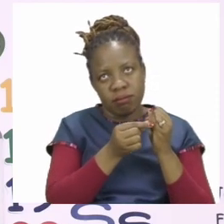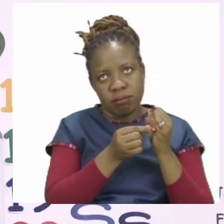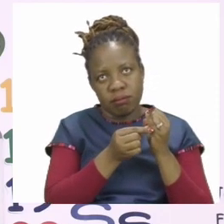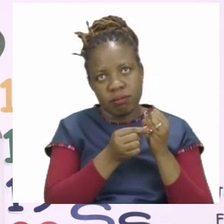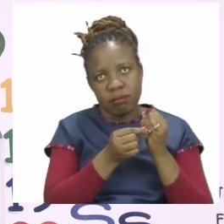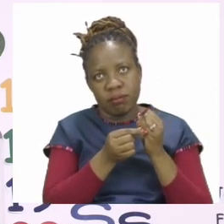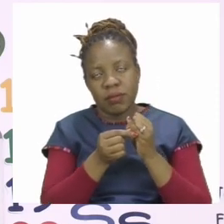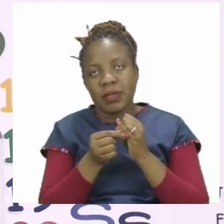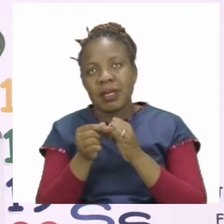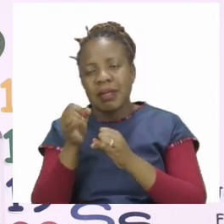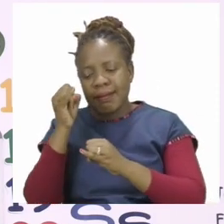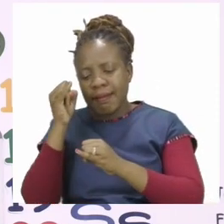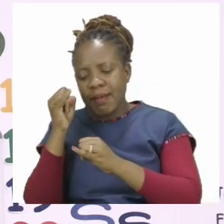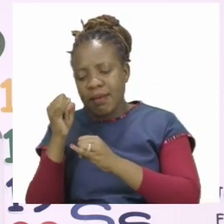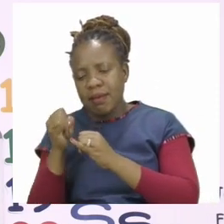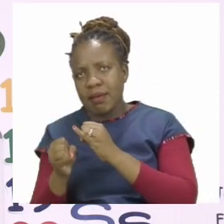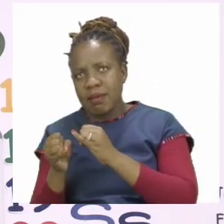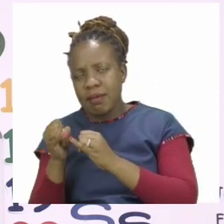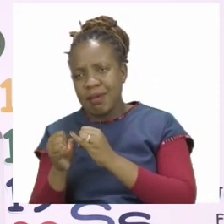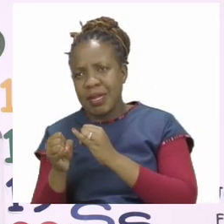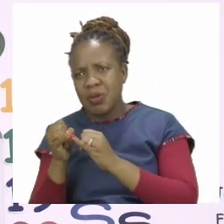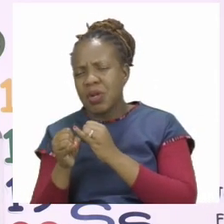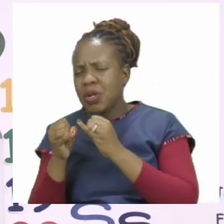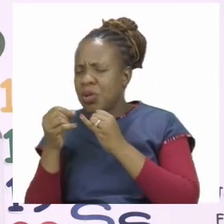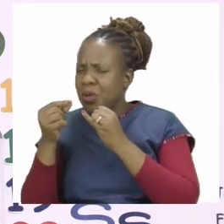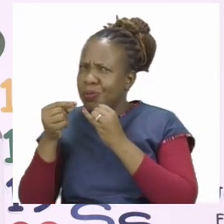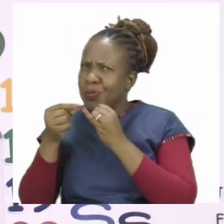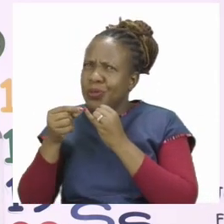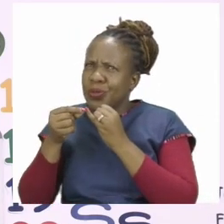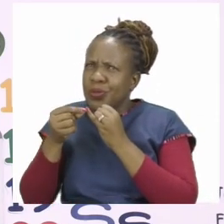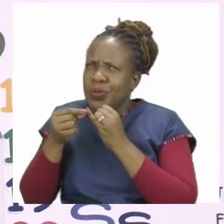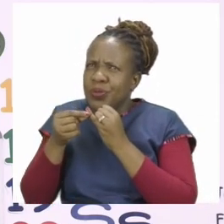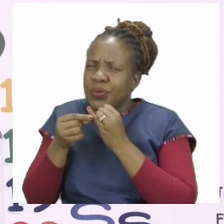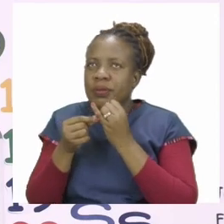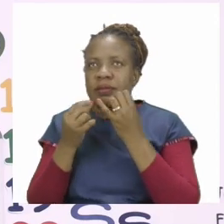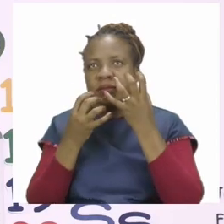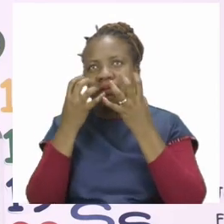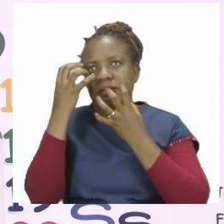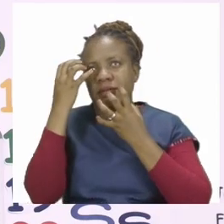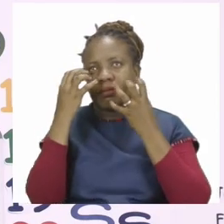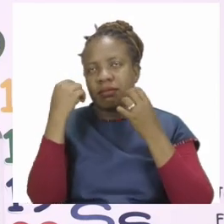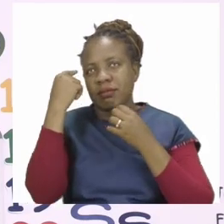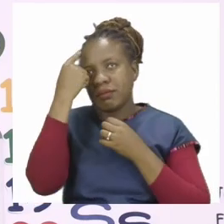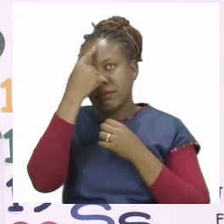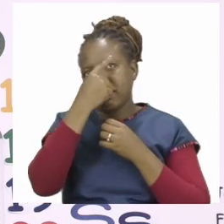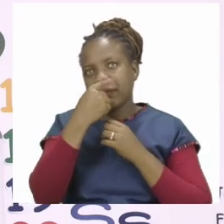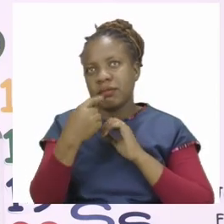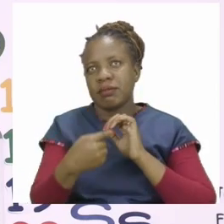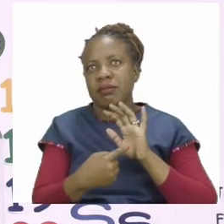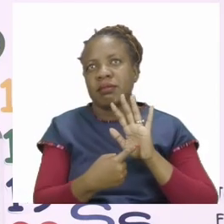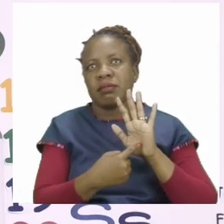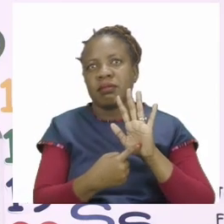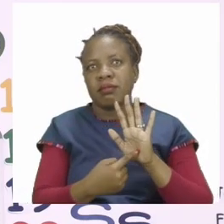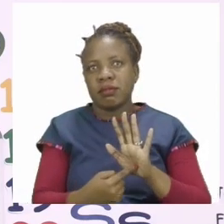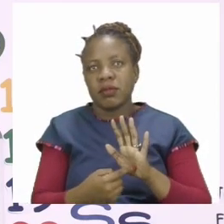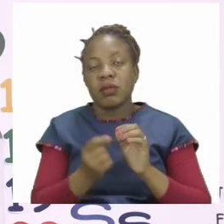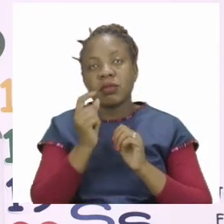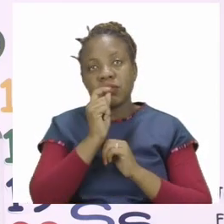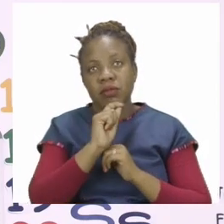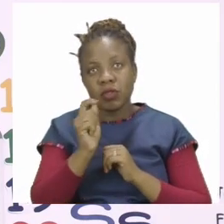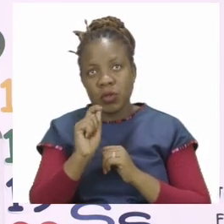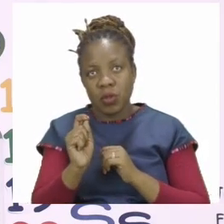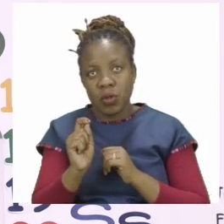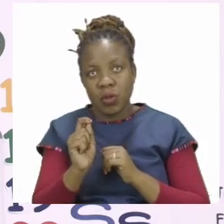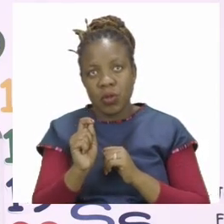one, the third picture or the third carrot is the thinnest. And this is